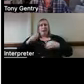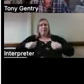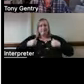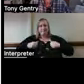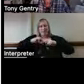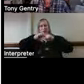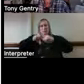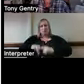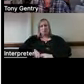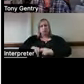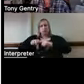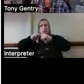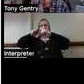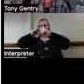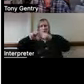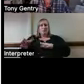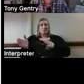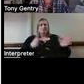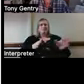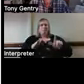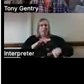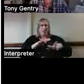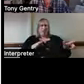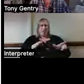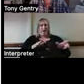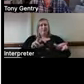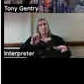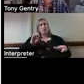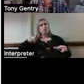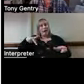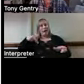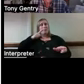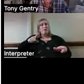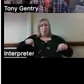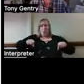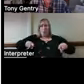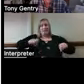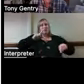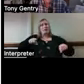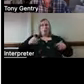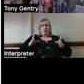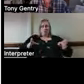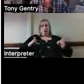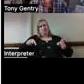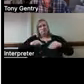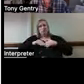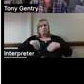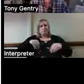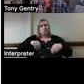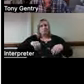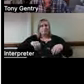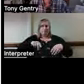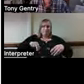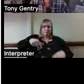On the bottom left is a ramp that allows a wheelchair to get in and out of a house from the street. In the center at the bottom